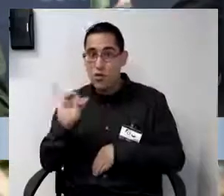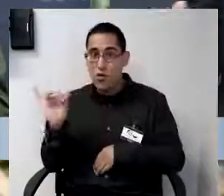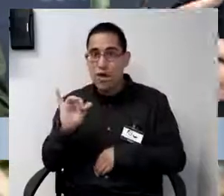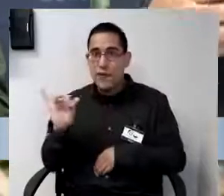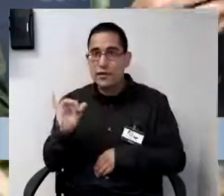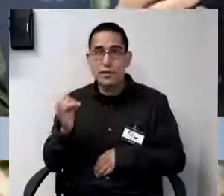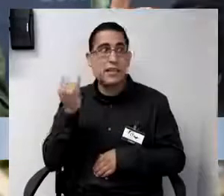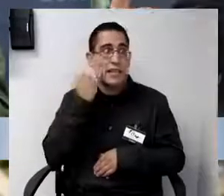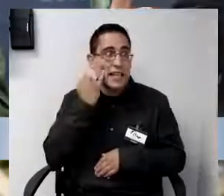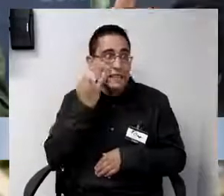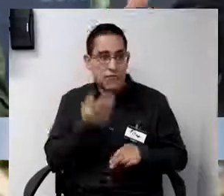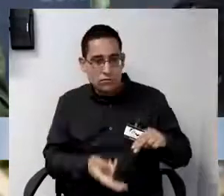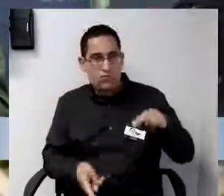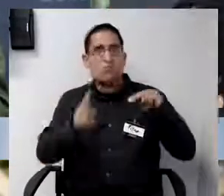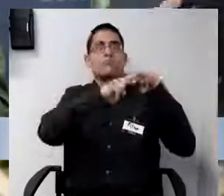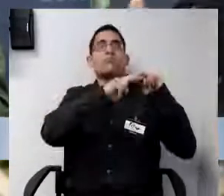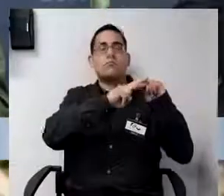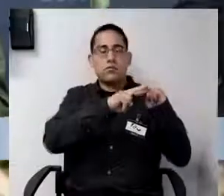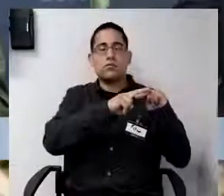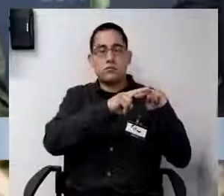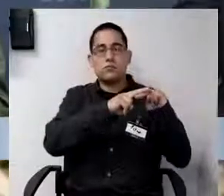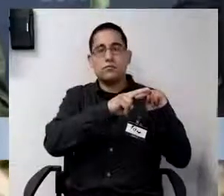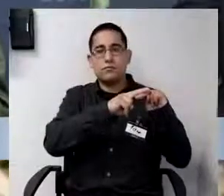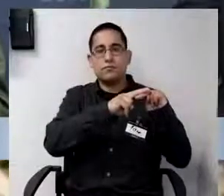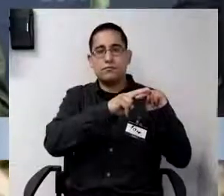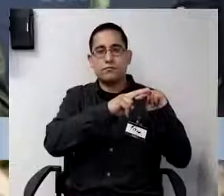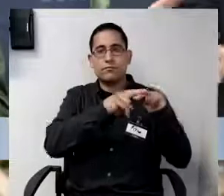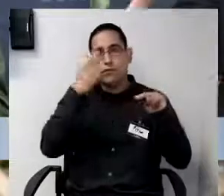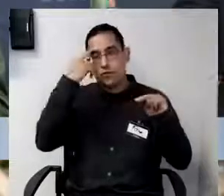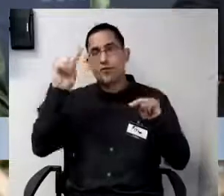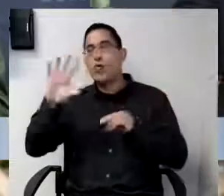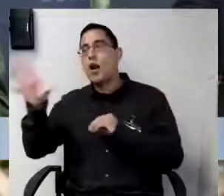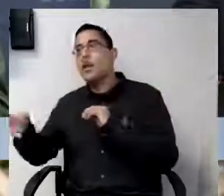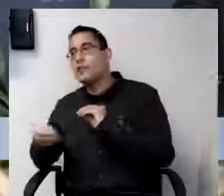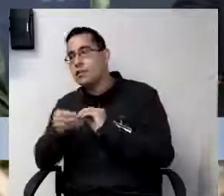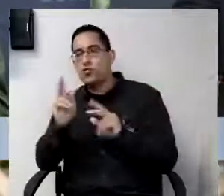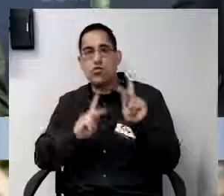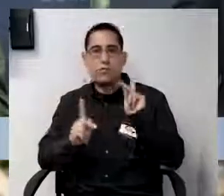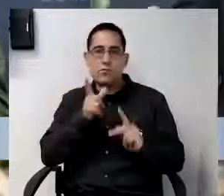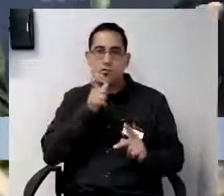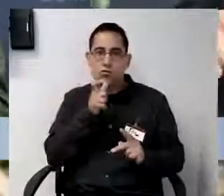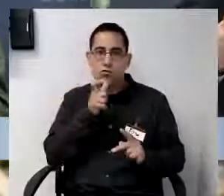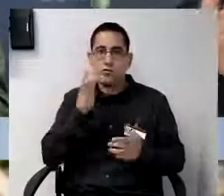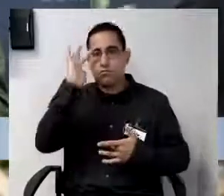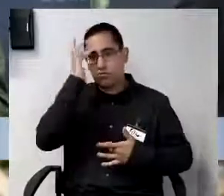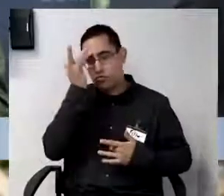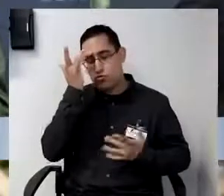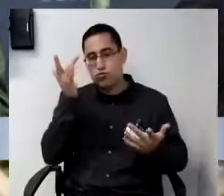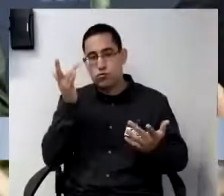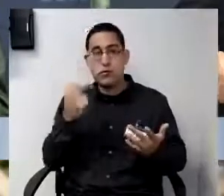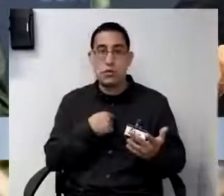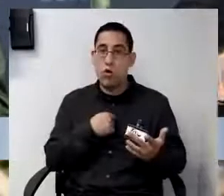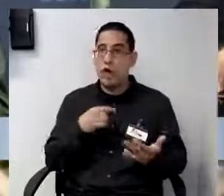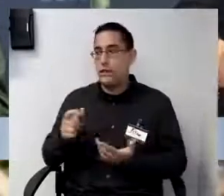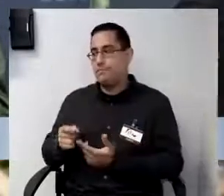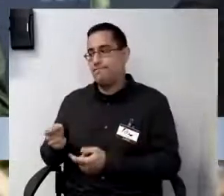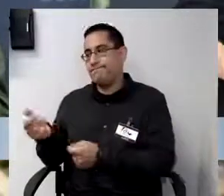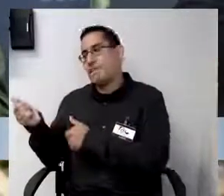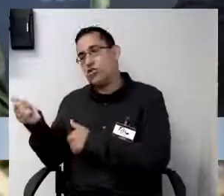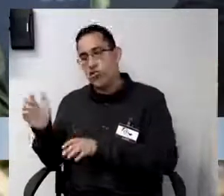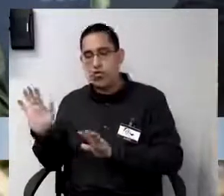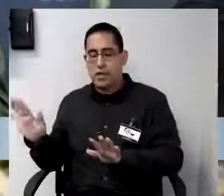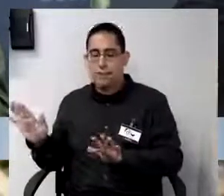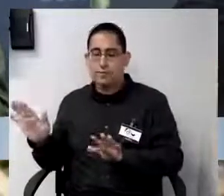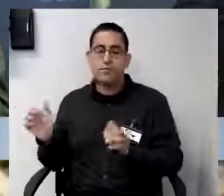beds, for additional COVID positive adults or any type of adults. So I exclude that. So with